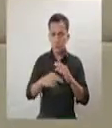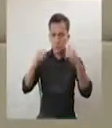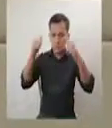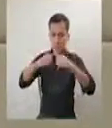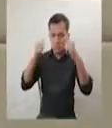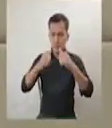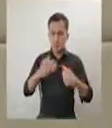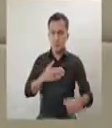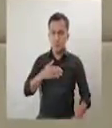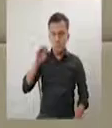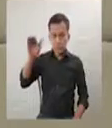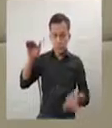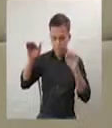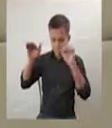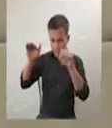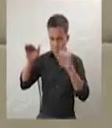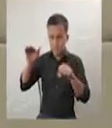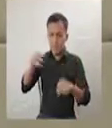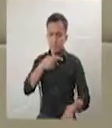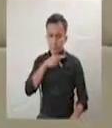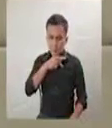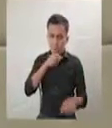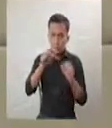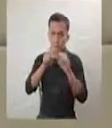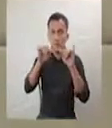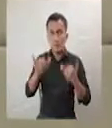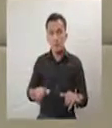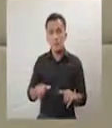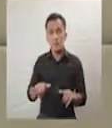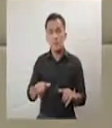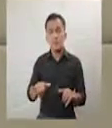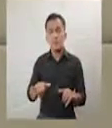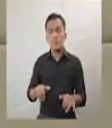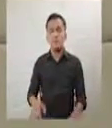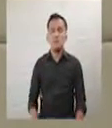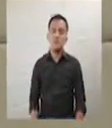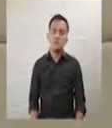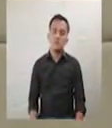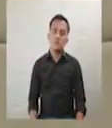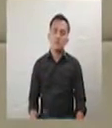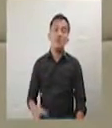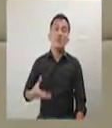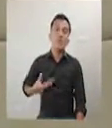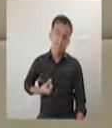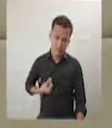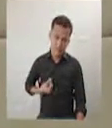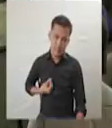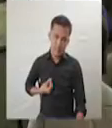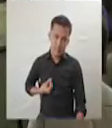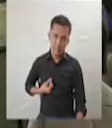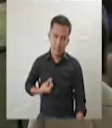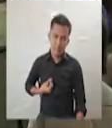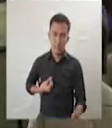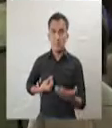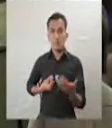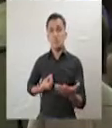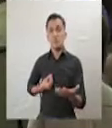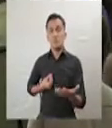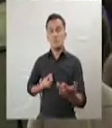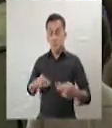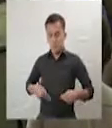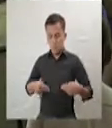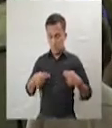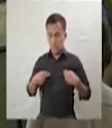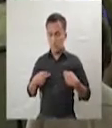my petition that yes, indeed, that the pork barrel system is being corrupted. Now,